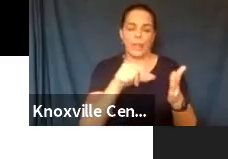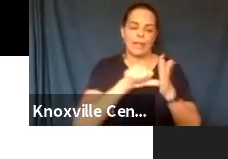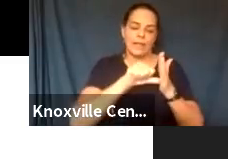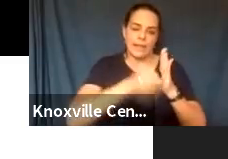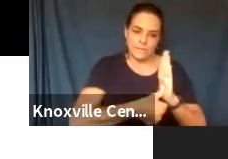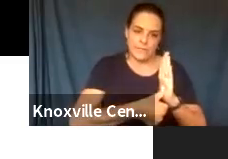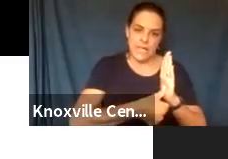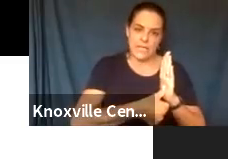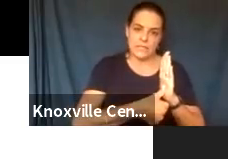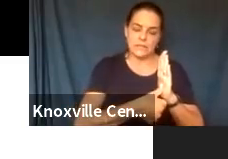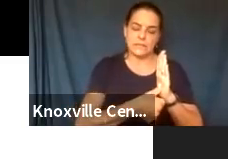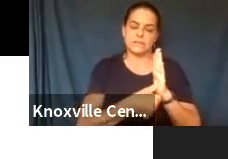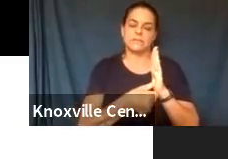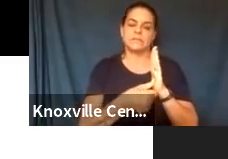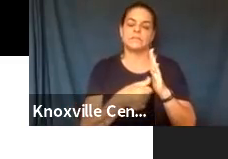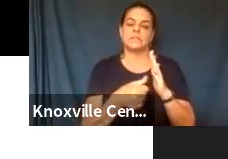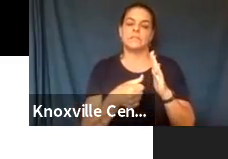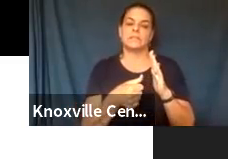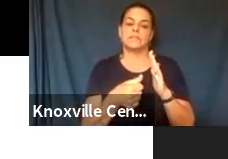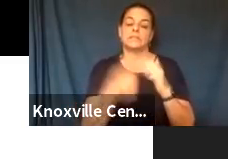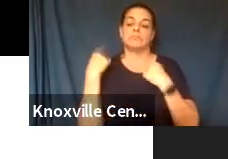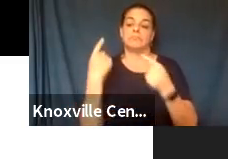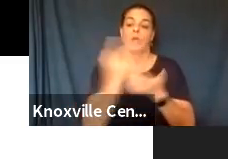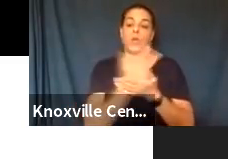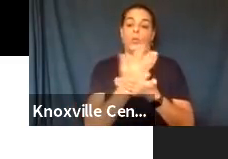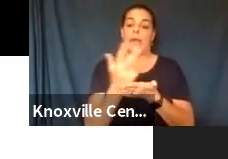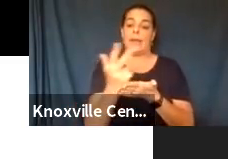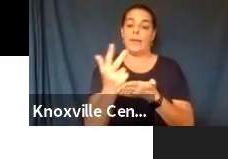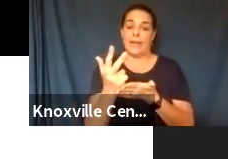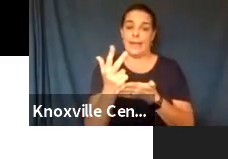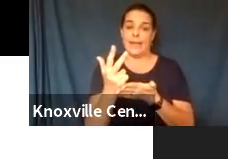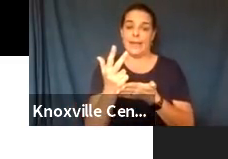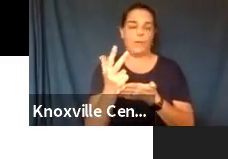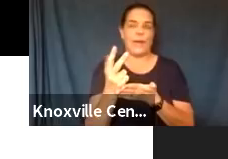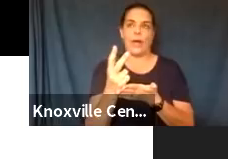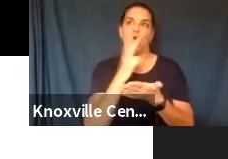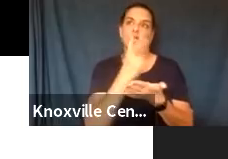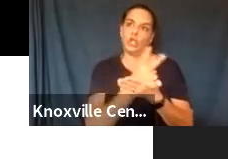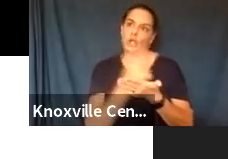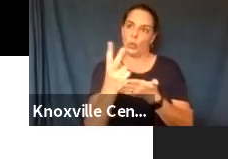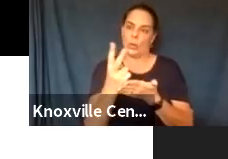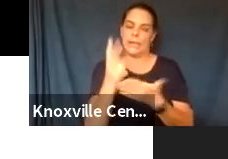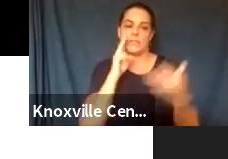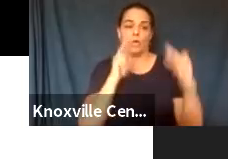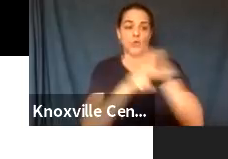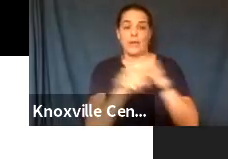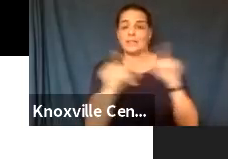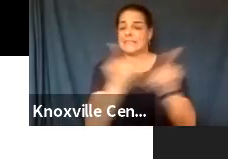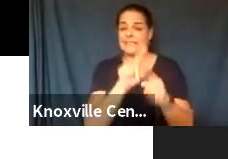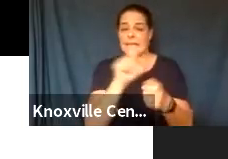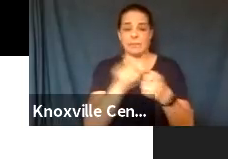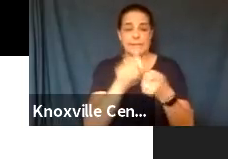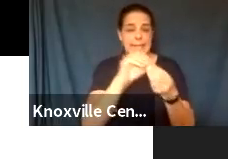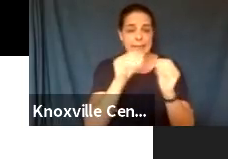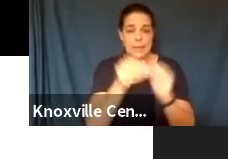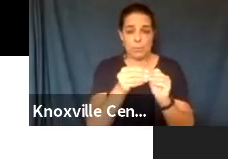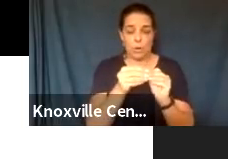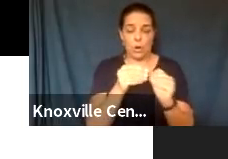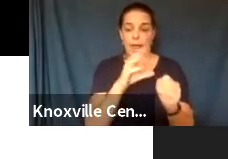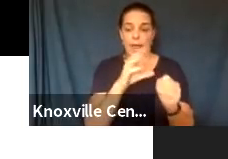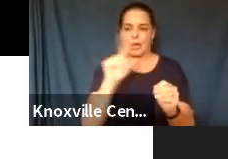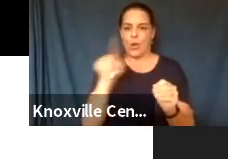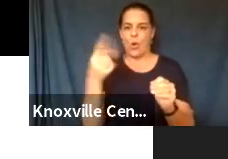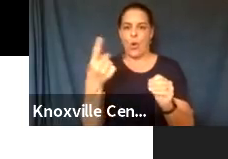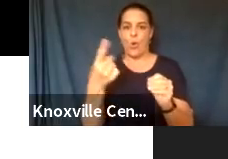that that for 3 weeks we were projecting, for 2 weeks we even projected the same exact number. And all it took was it